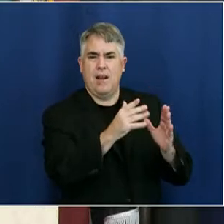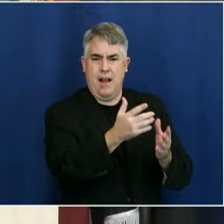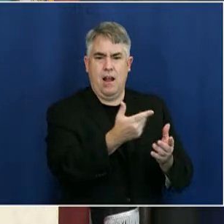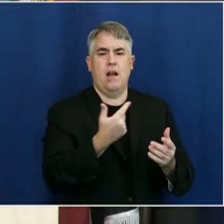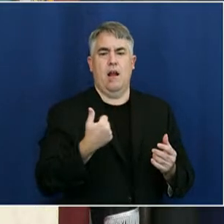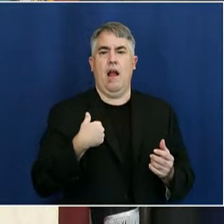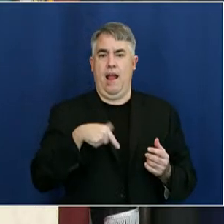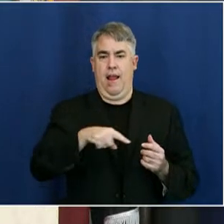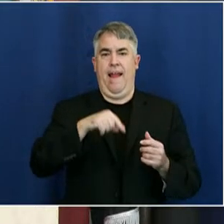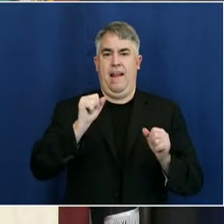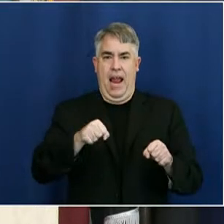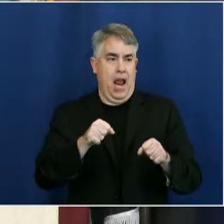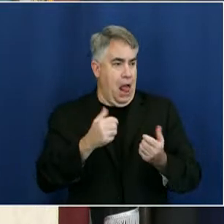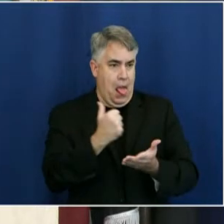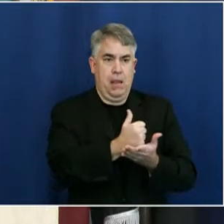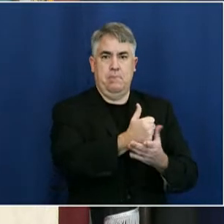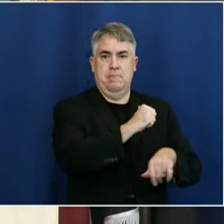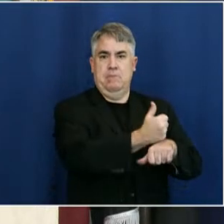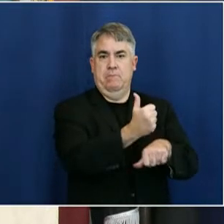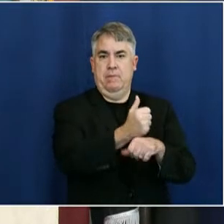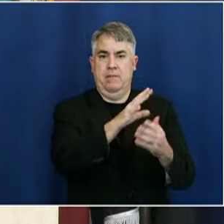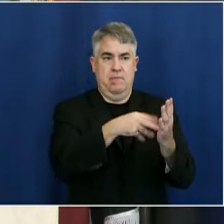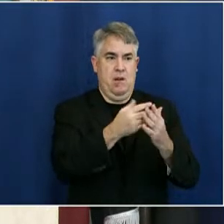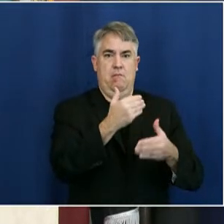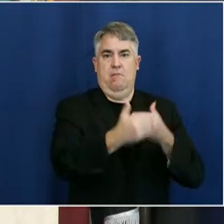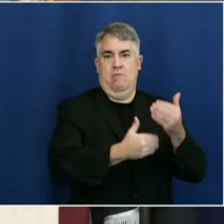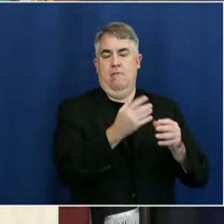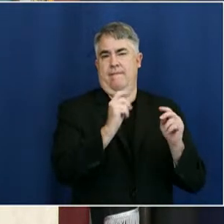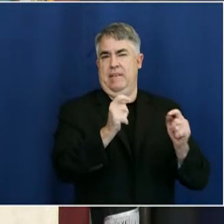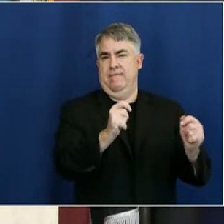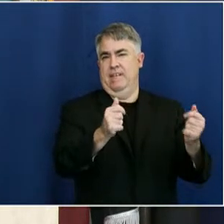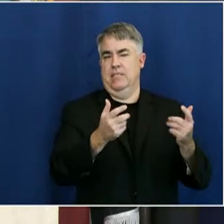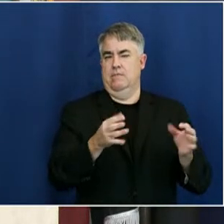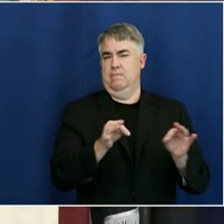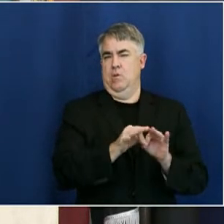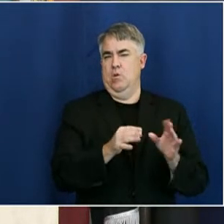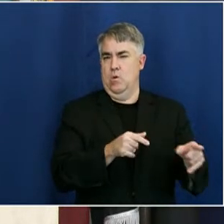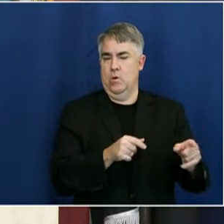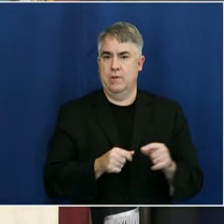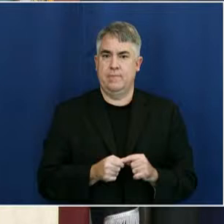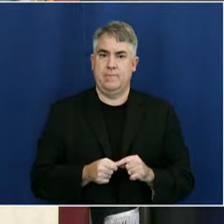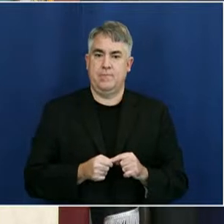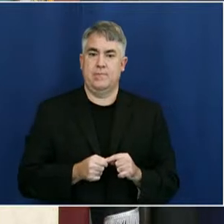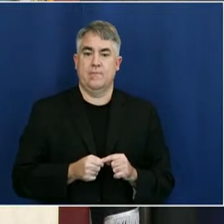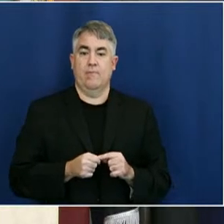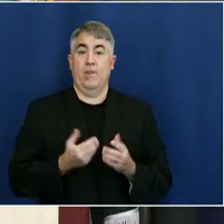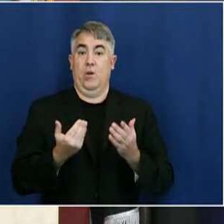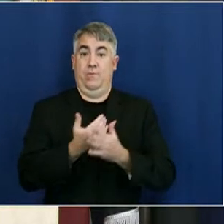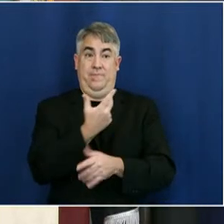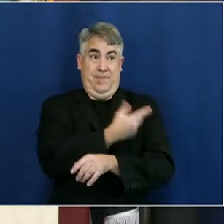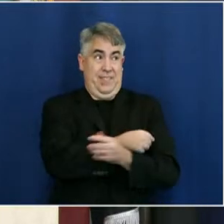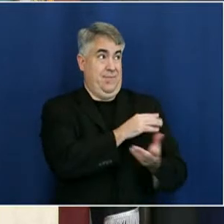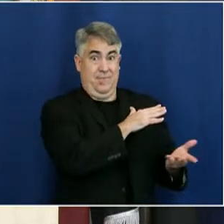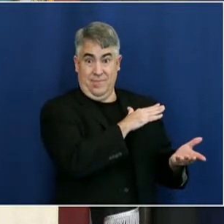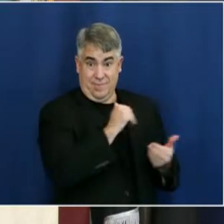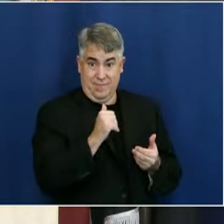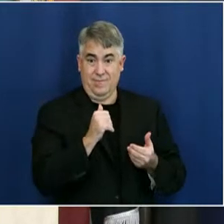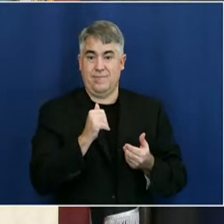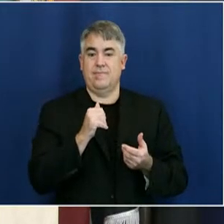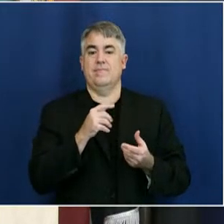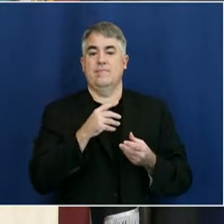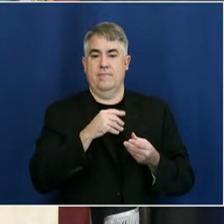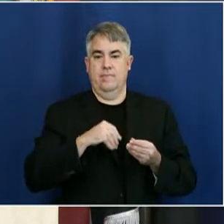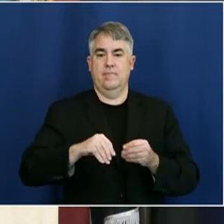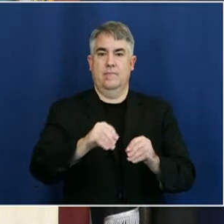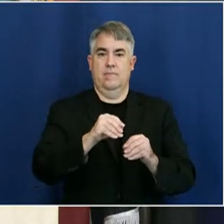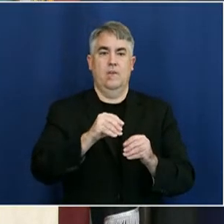they get scheduled. So we've set aside, blocked aside vaccination appointment sites for these community groups to sign up folks